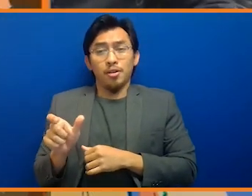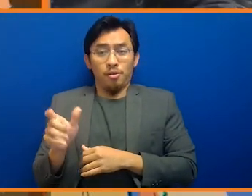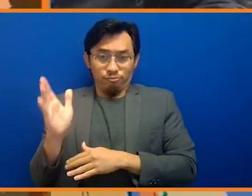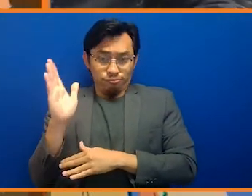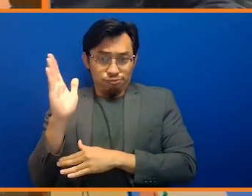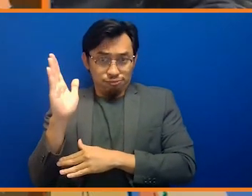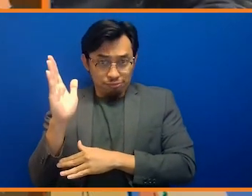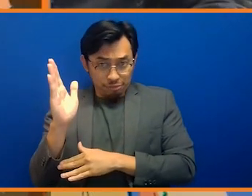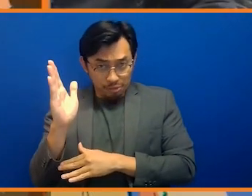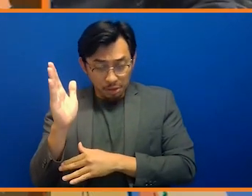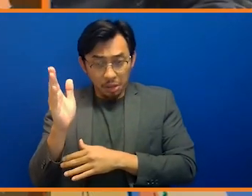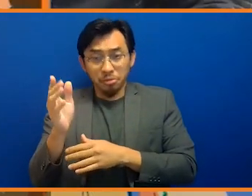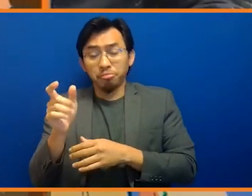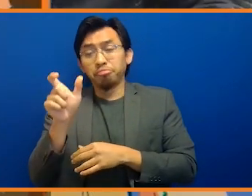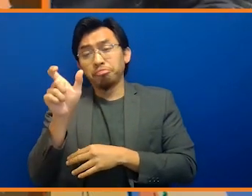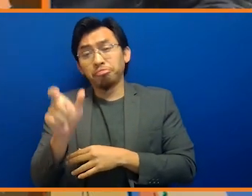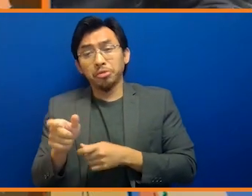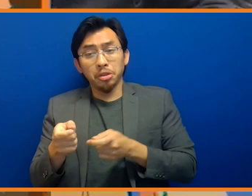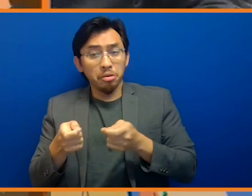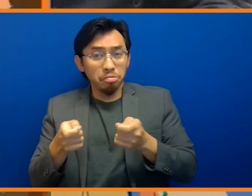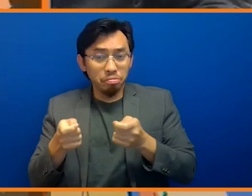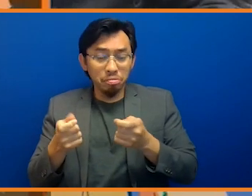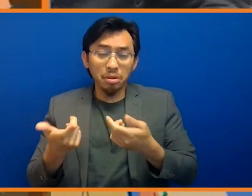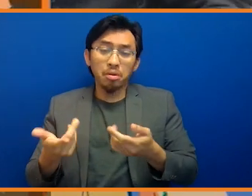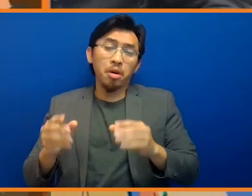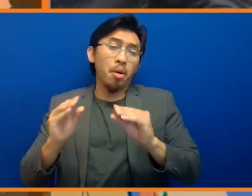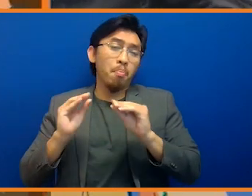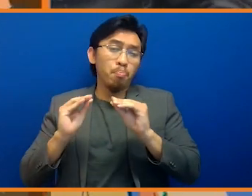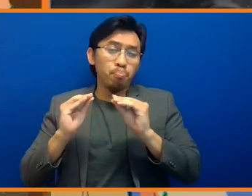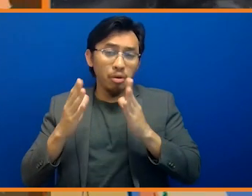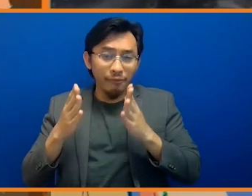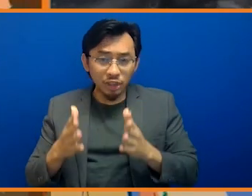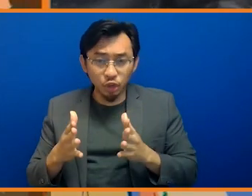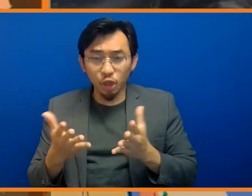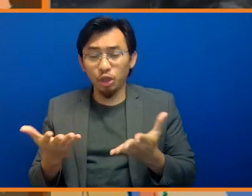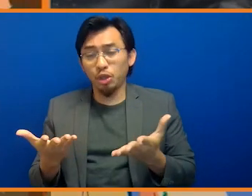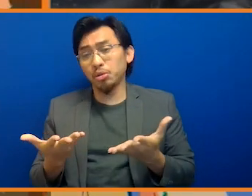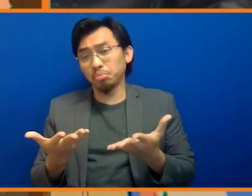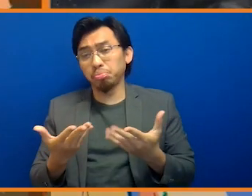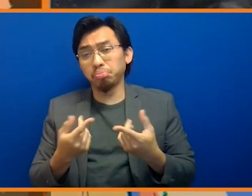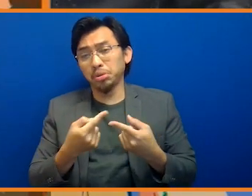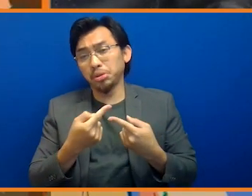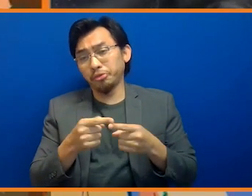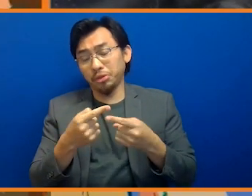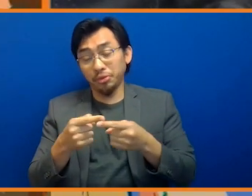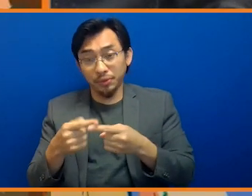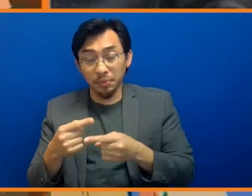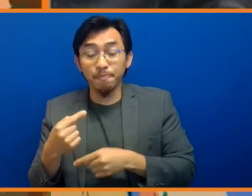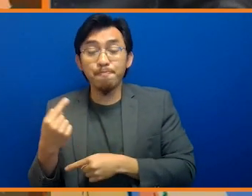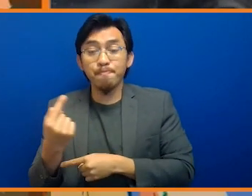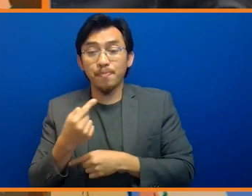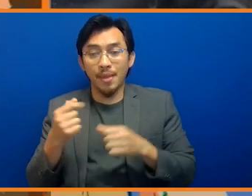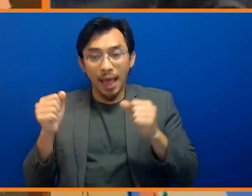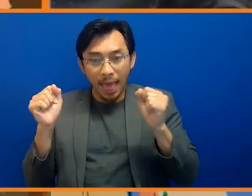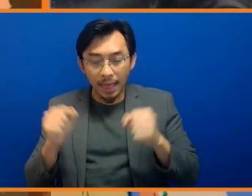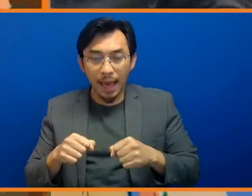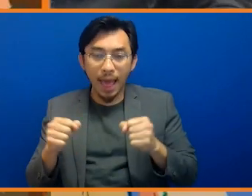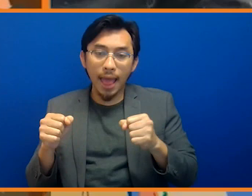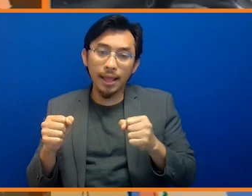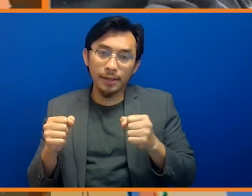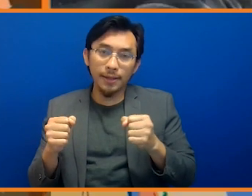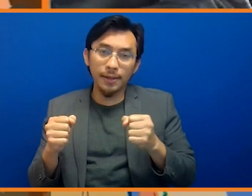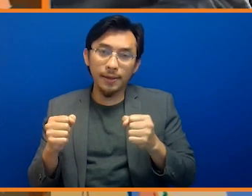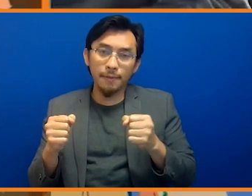instructor or the professor, so that we can